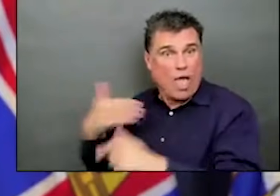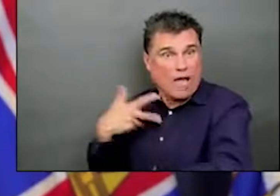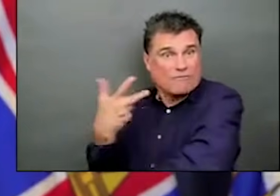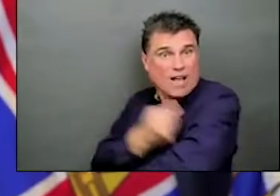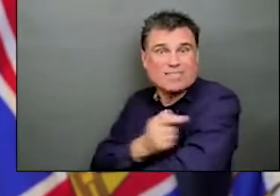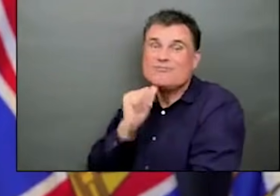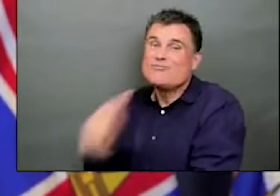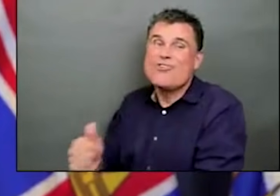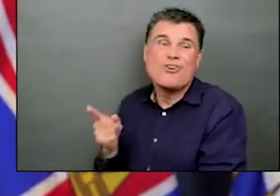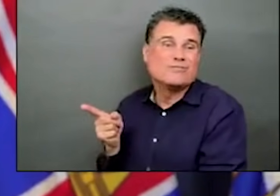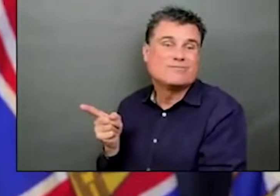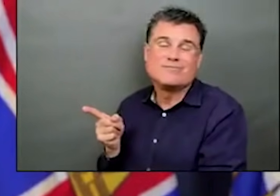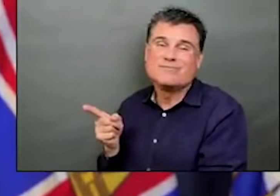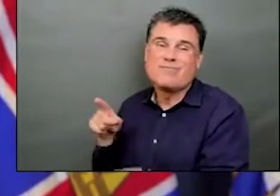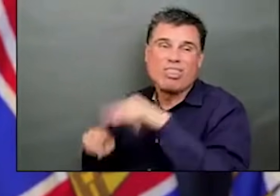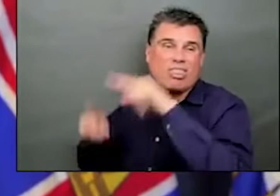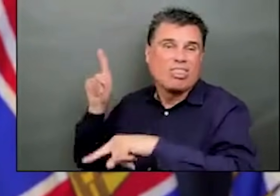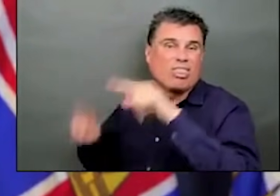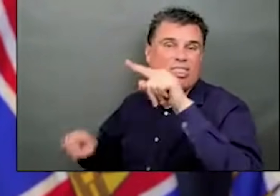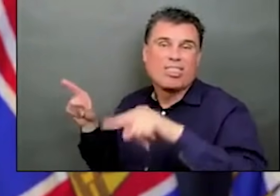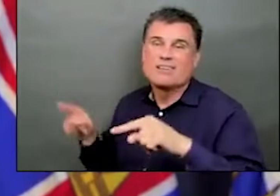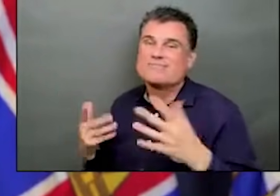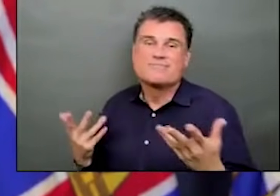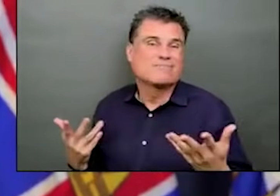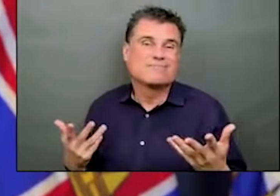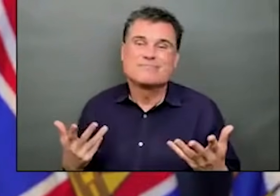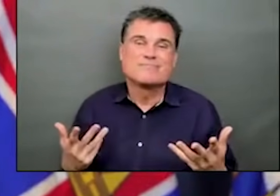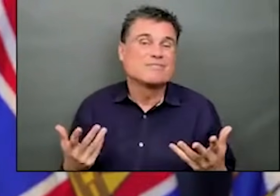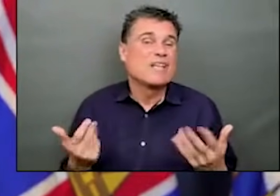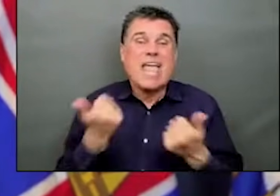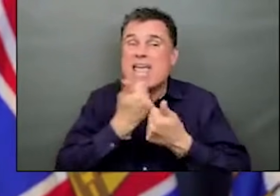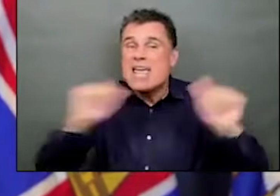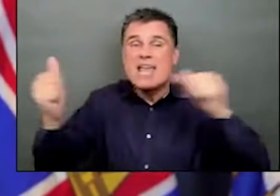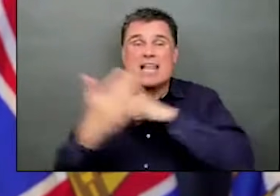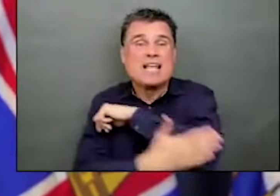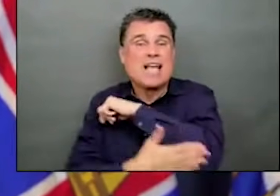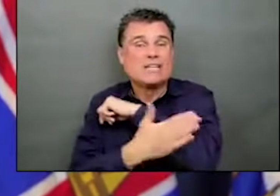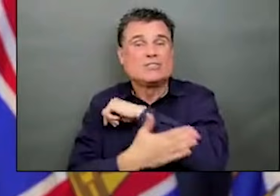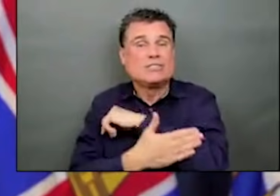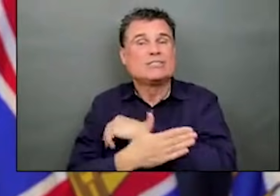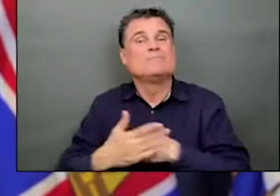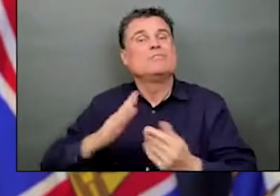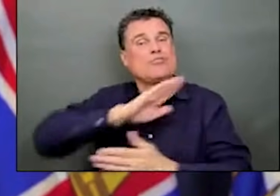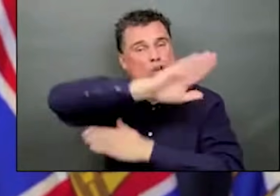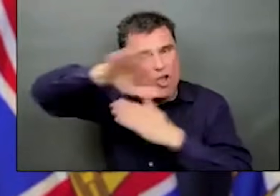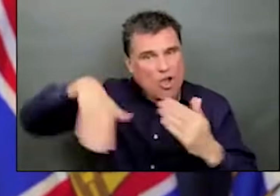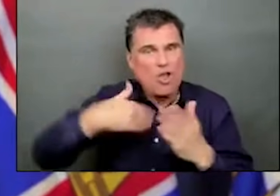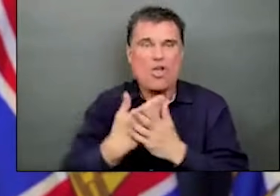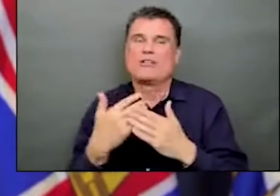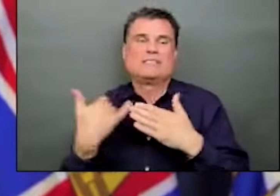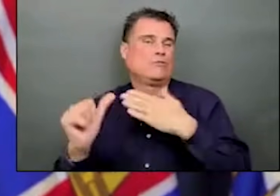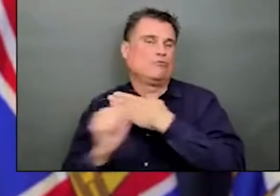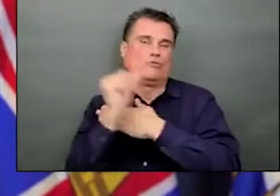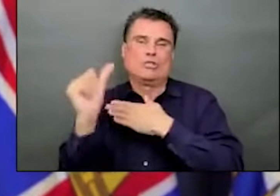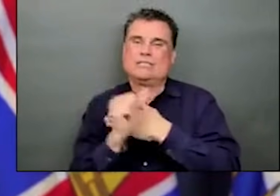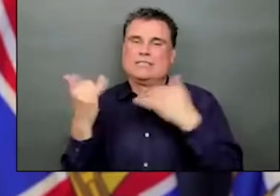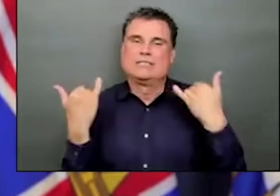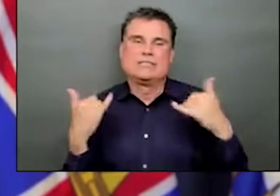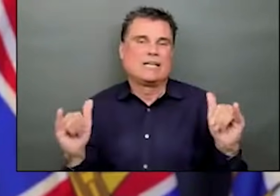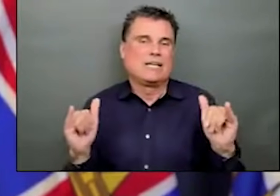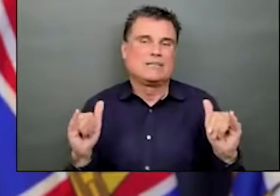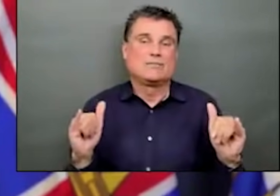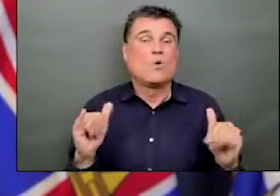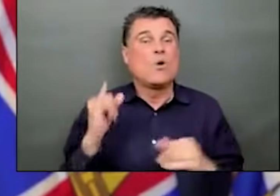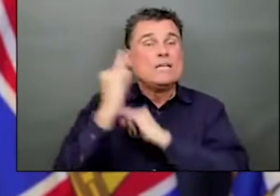the risk anywhere is a risk everywhere. So we're not immune to that. So things like international travel,